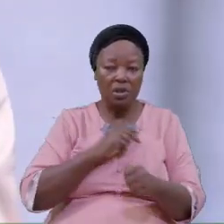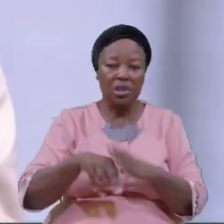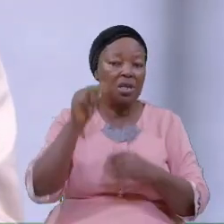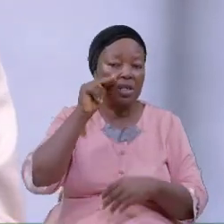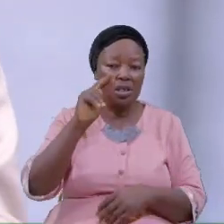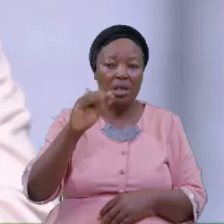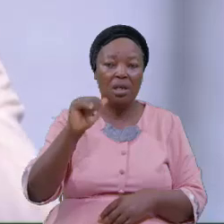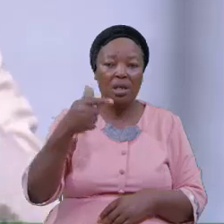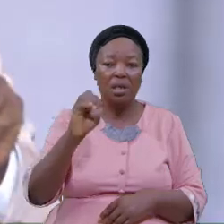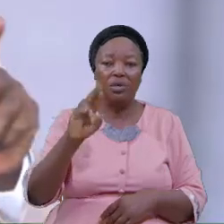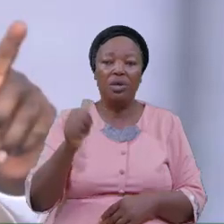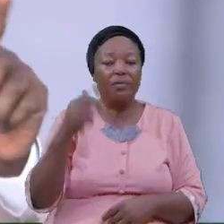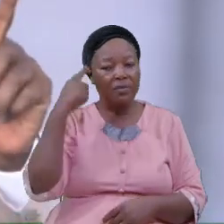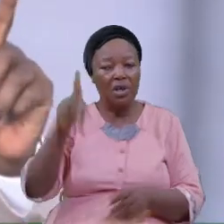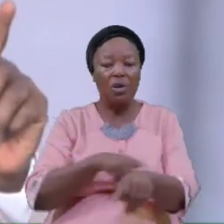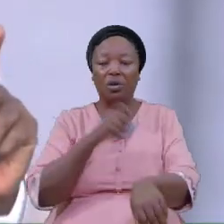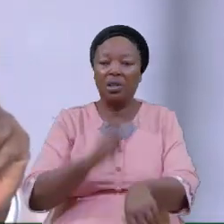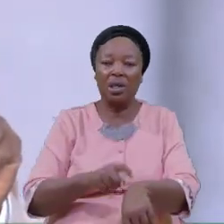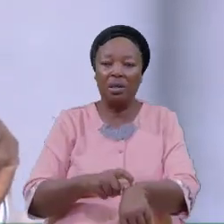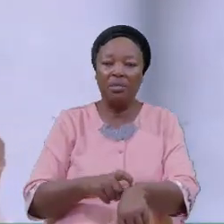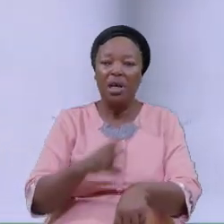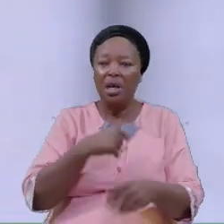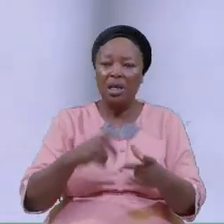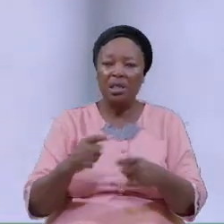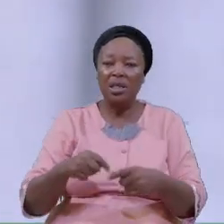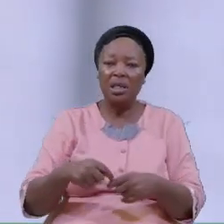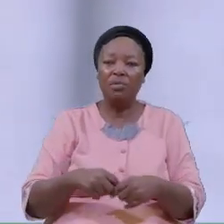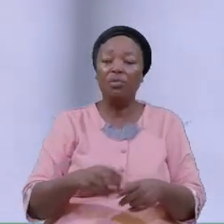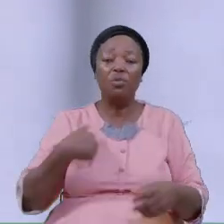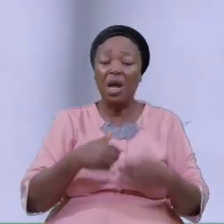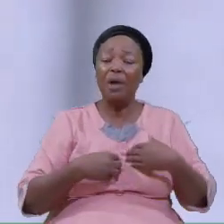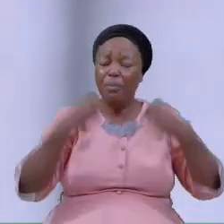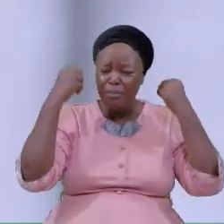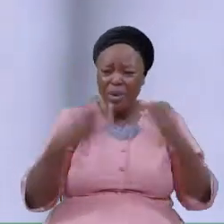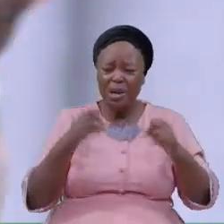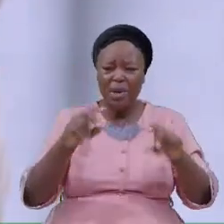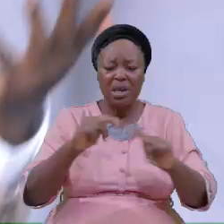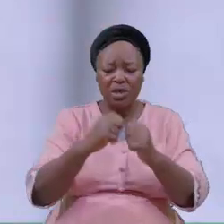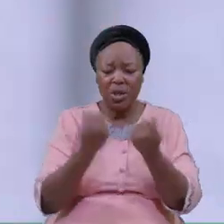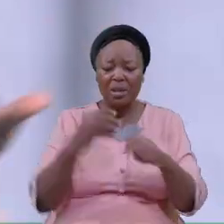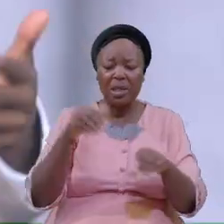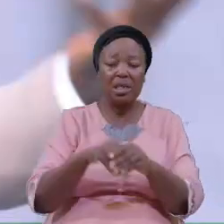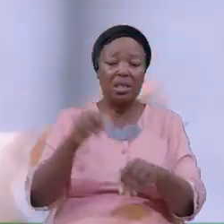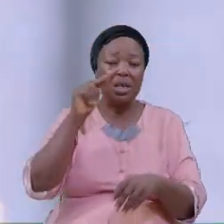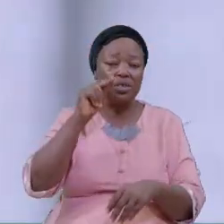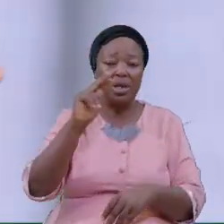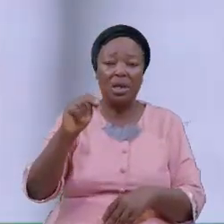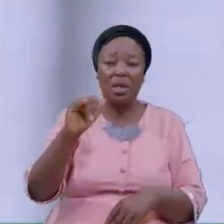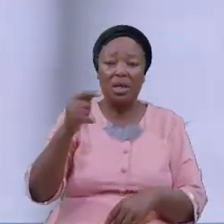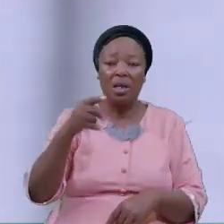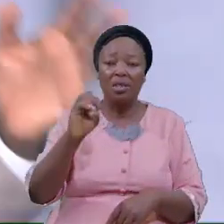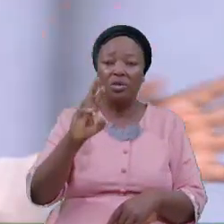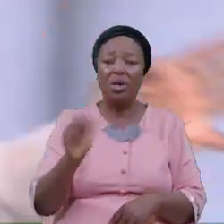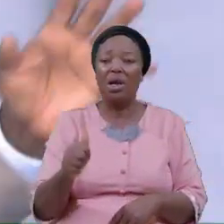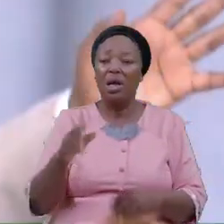What many tribes in Nigeria? And you might know some of them, Yoruba,